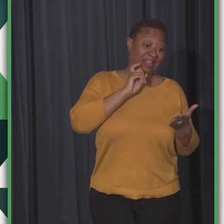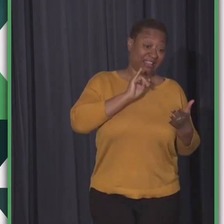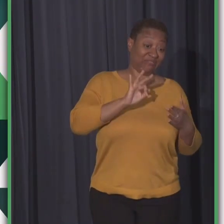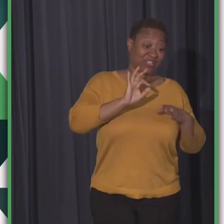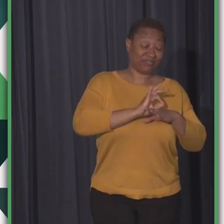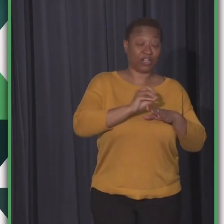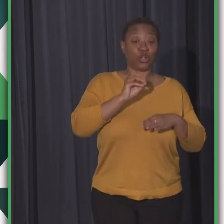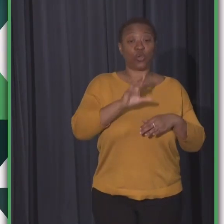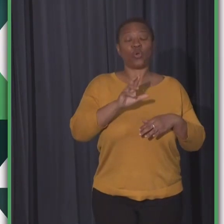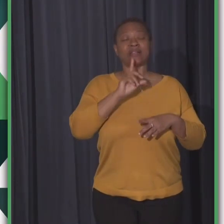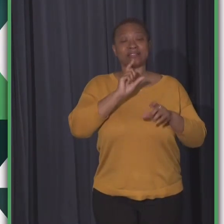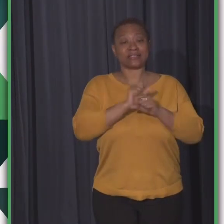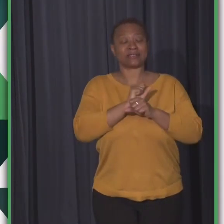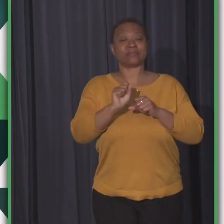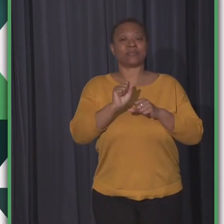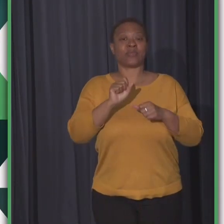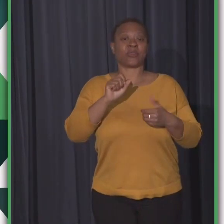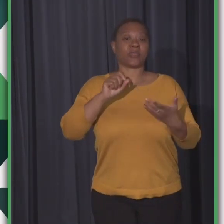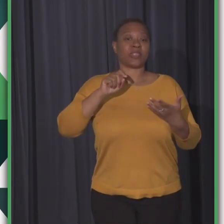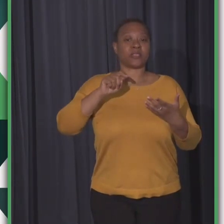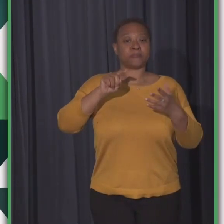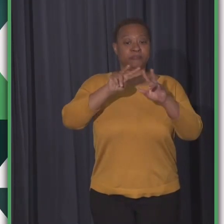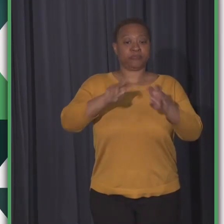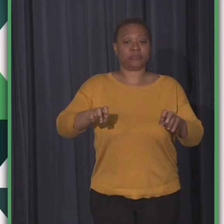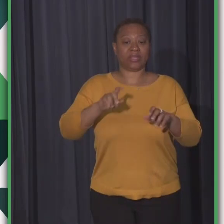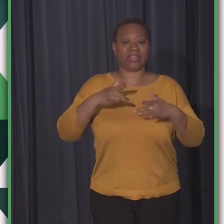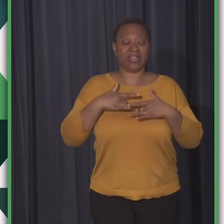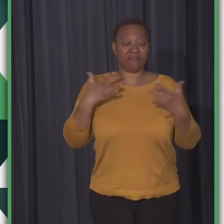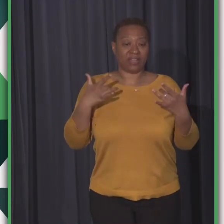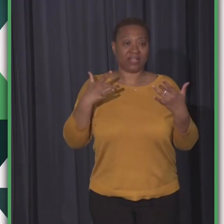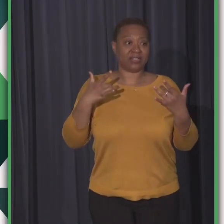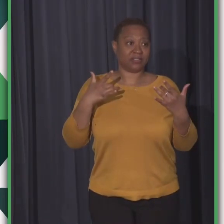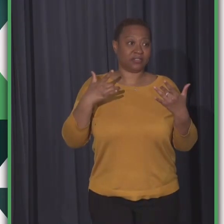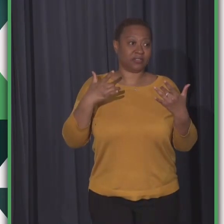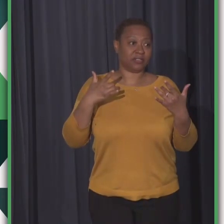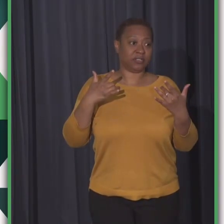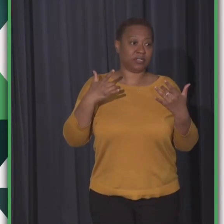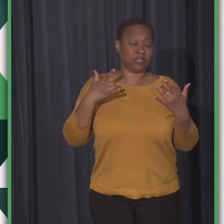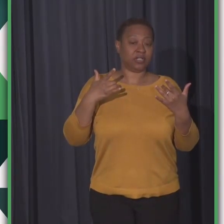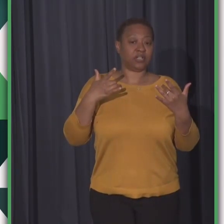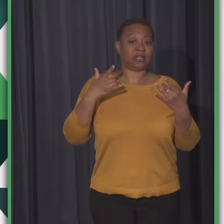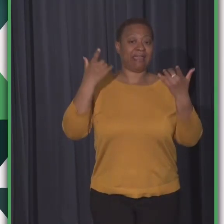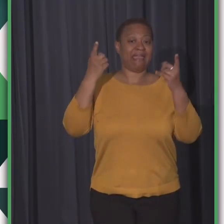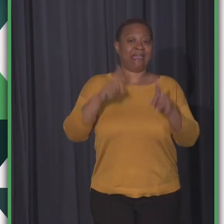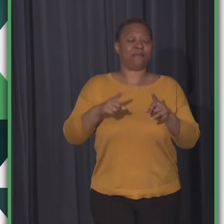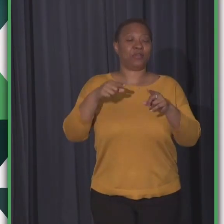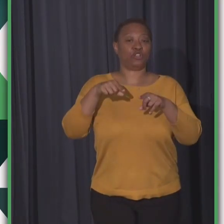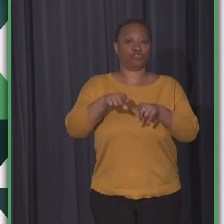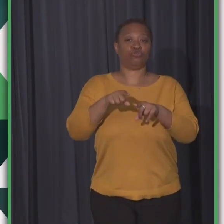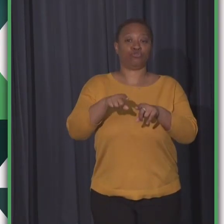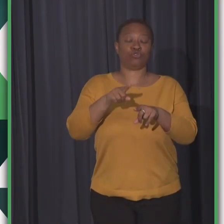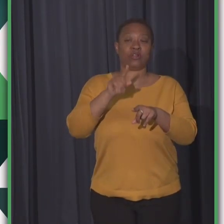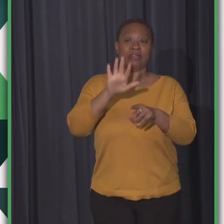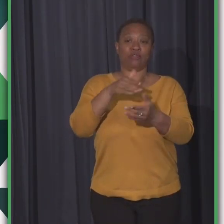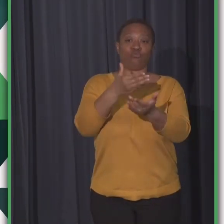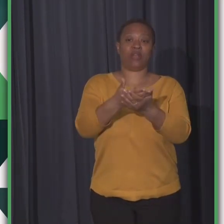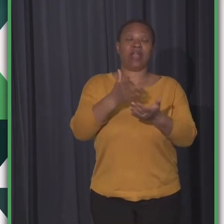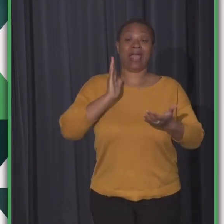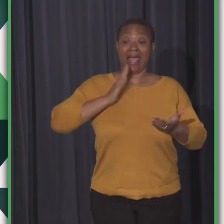that metric actually looking at the events that happen at the scene? Because our